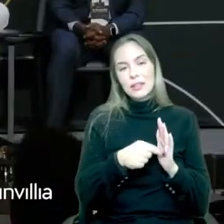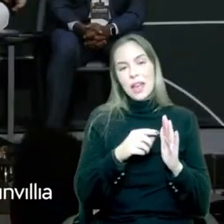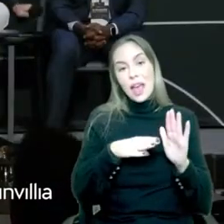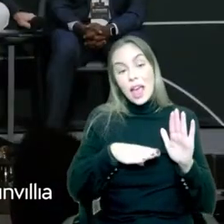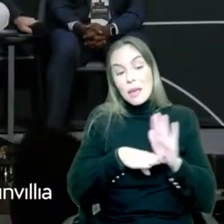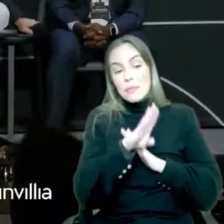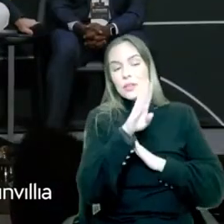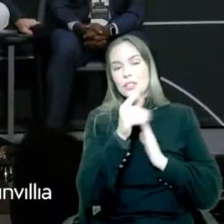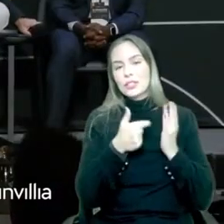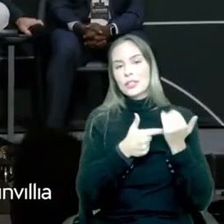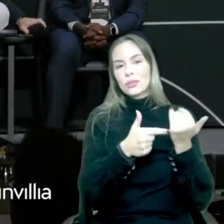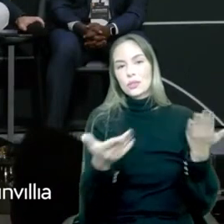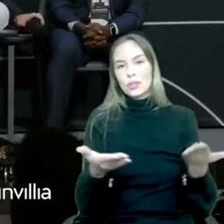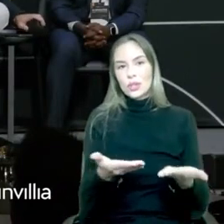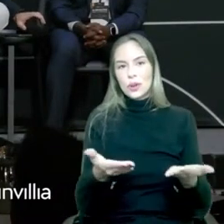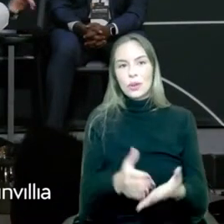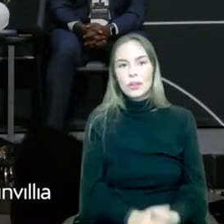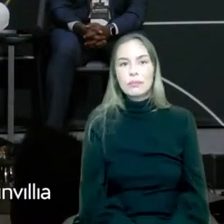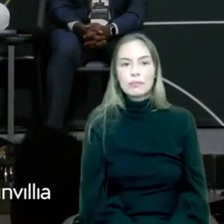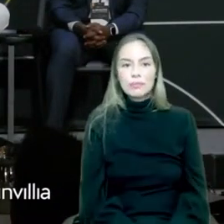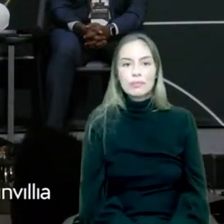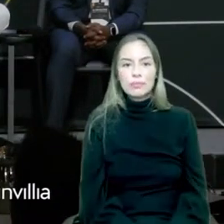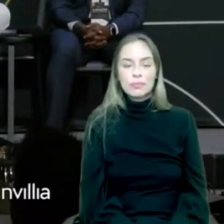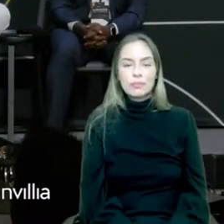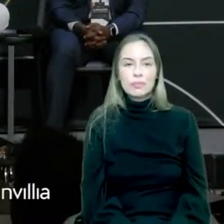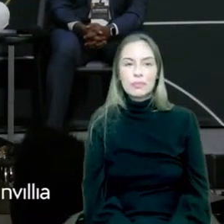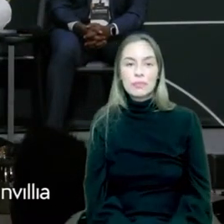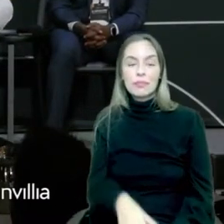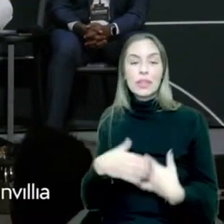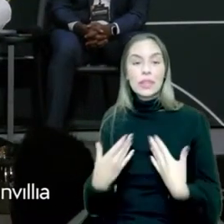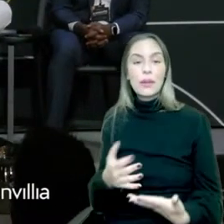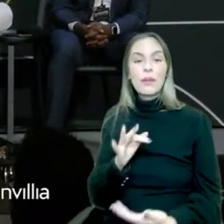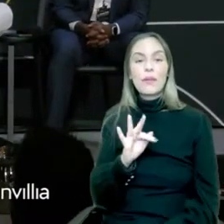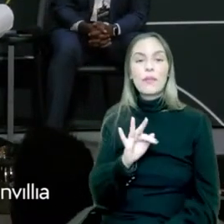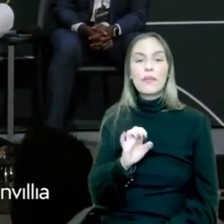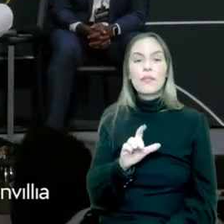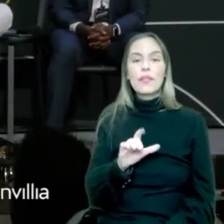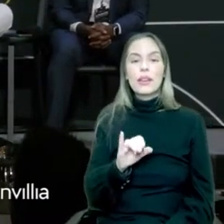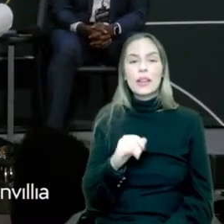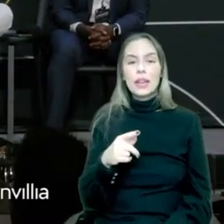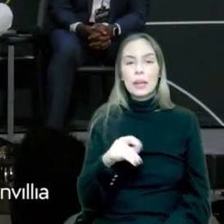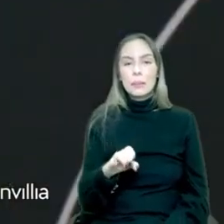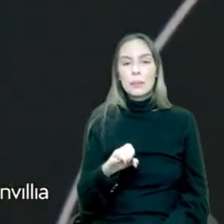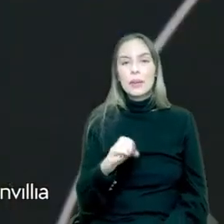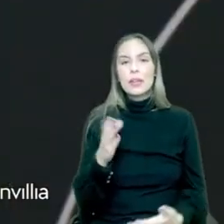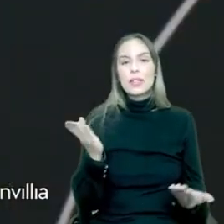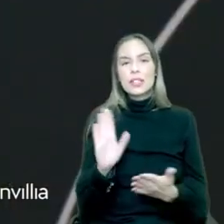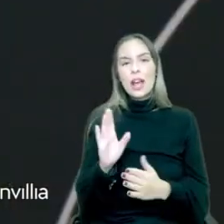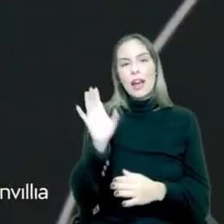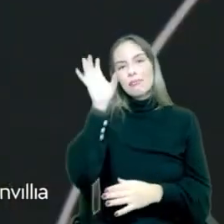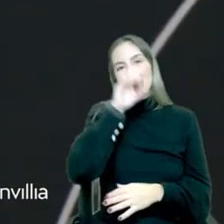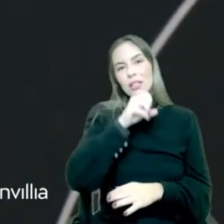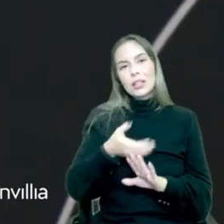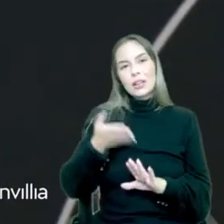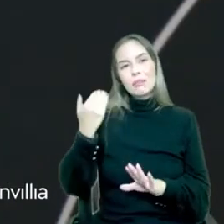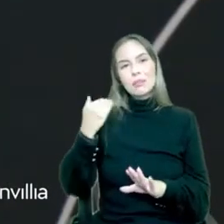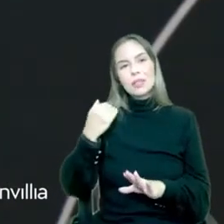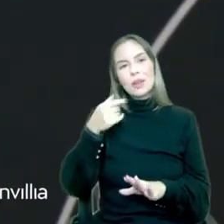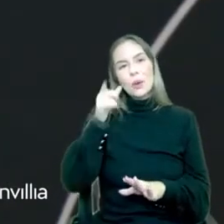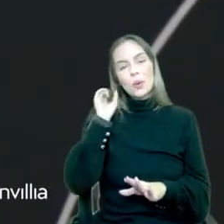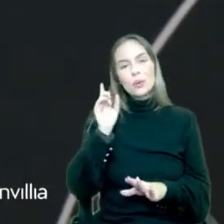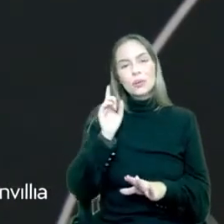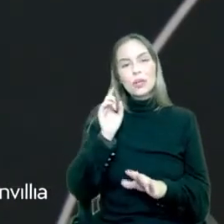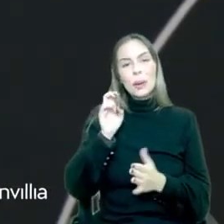you, thank you. Now, Felipe, I learned from you yesterday that Banco Mercantil is doing a great